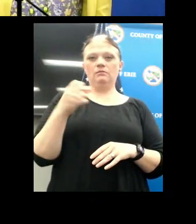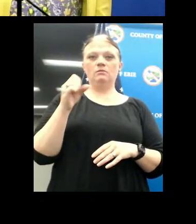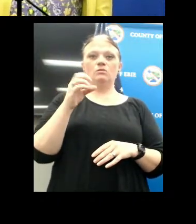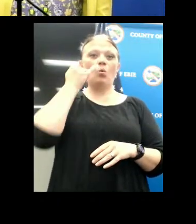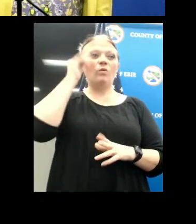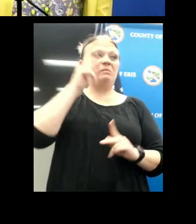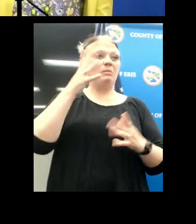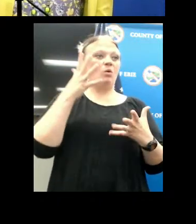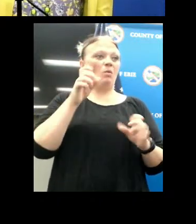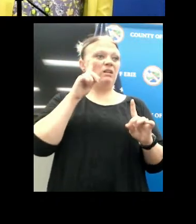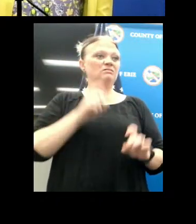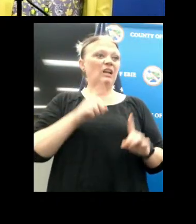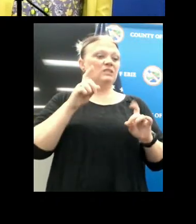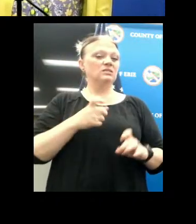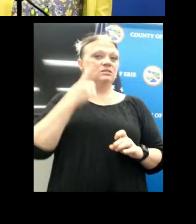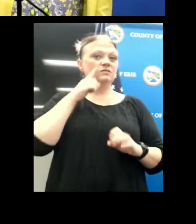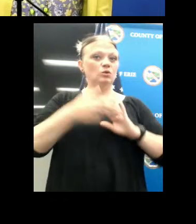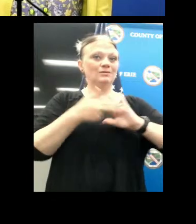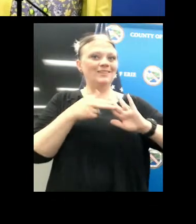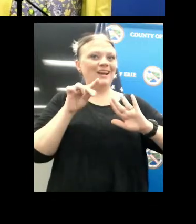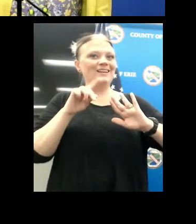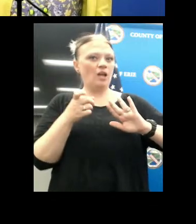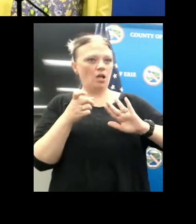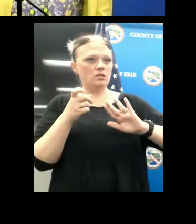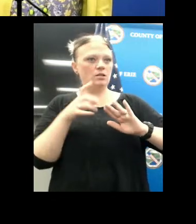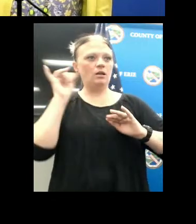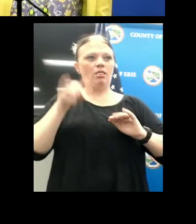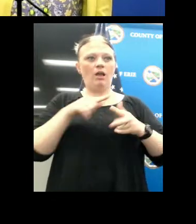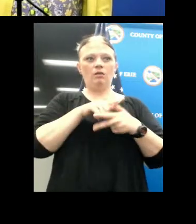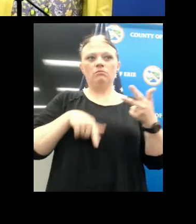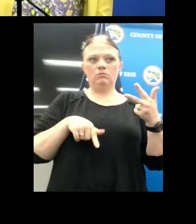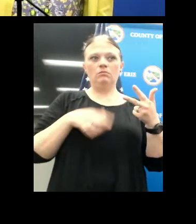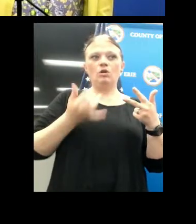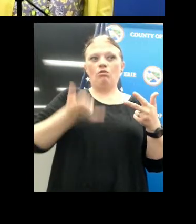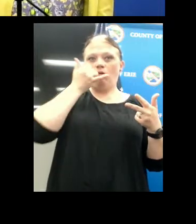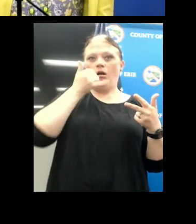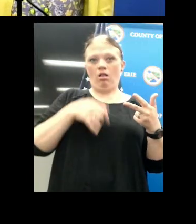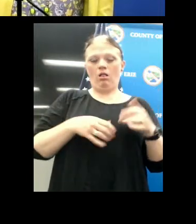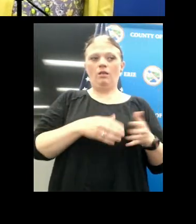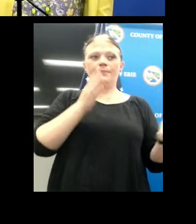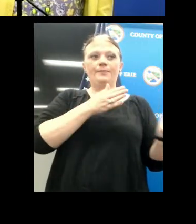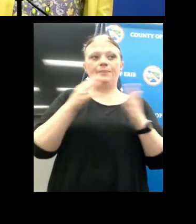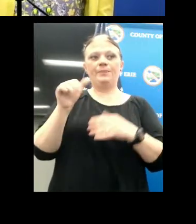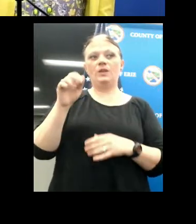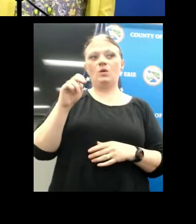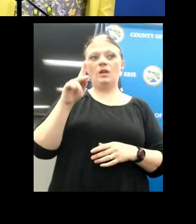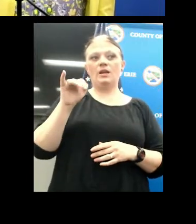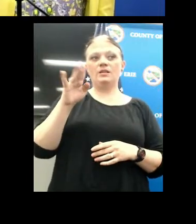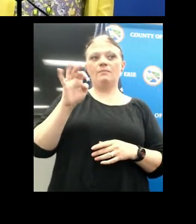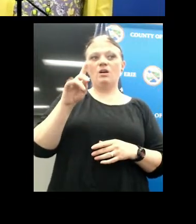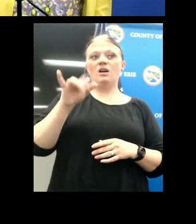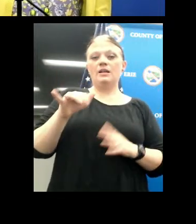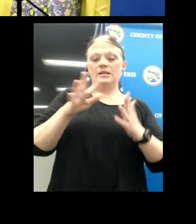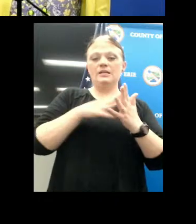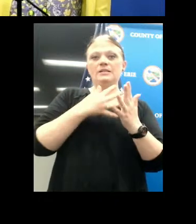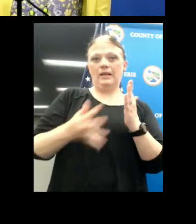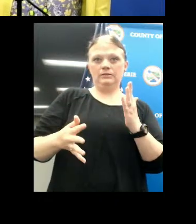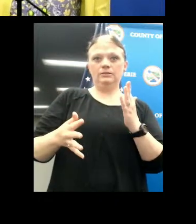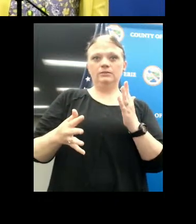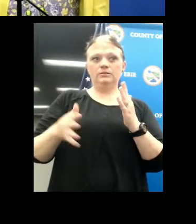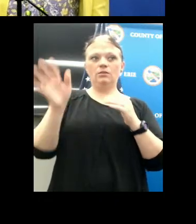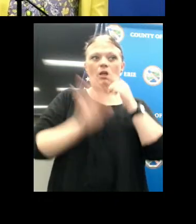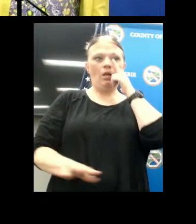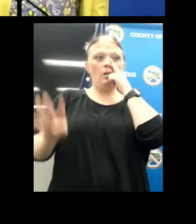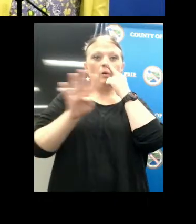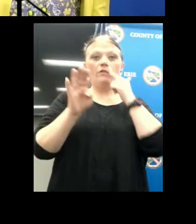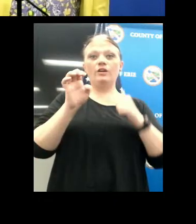people want to get tested for a diagnostic test, those are the places to go. Give us a call. We also have antibody testing scheduled